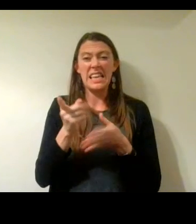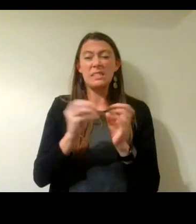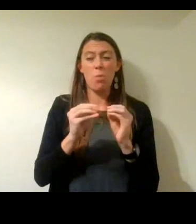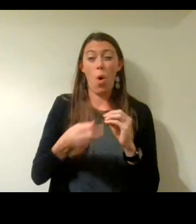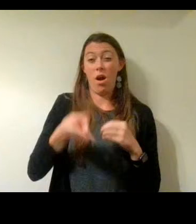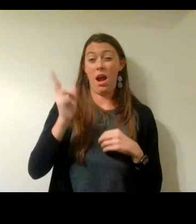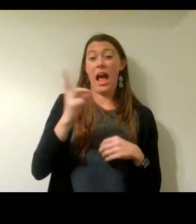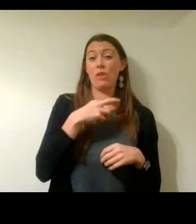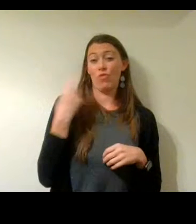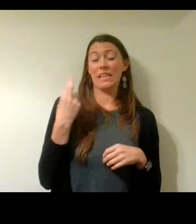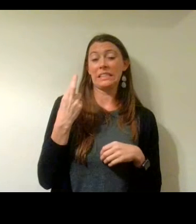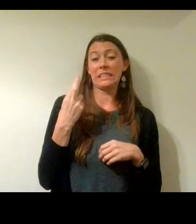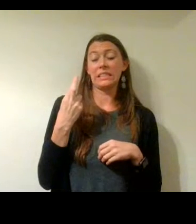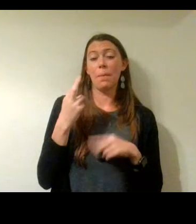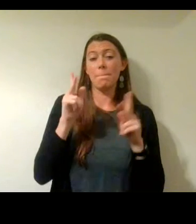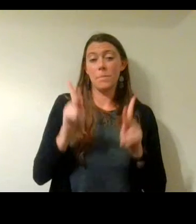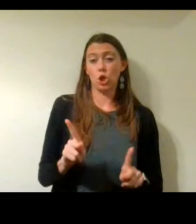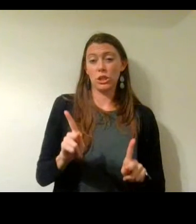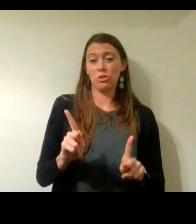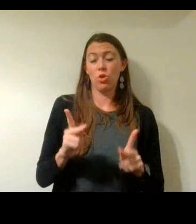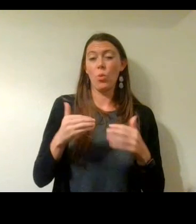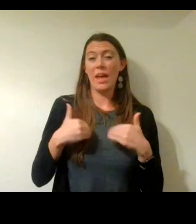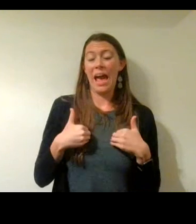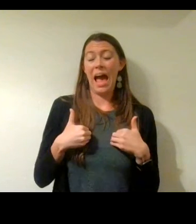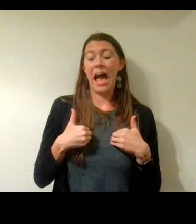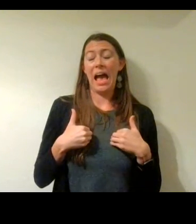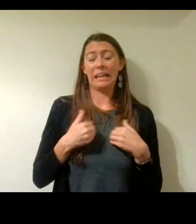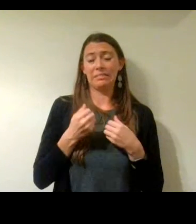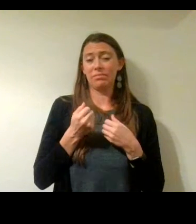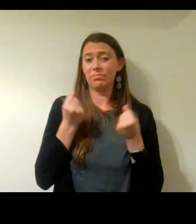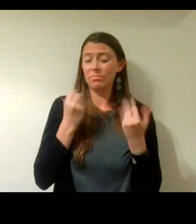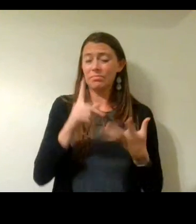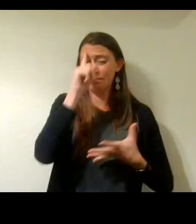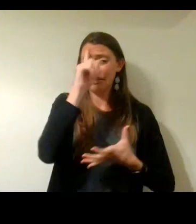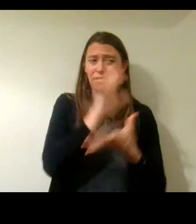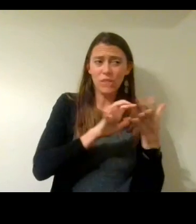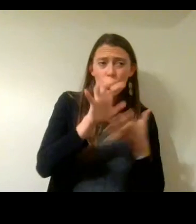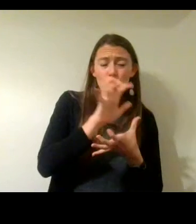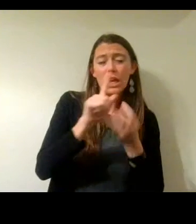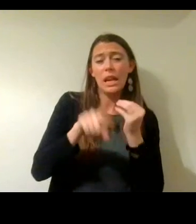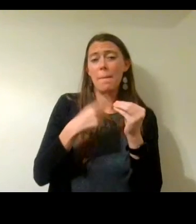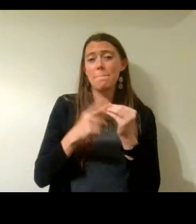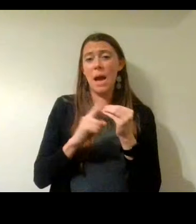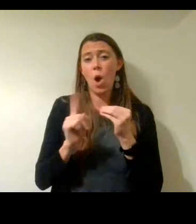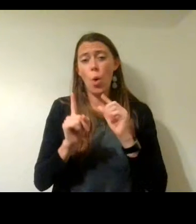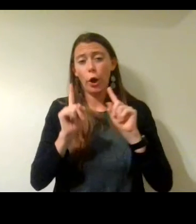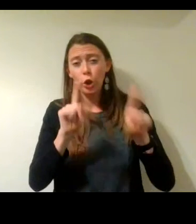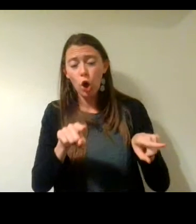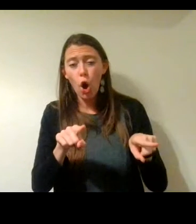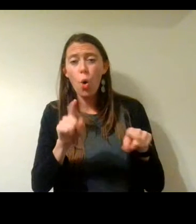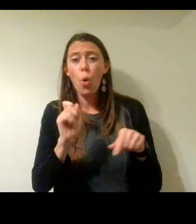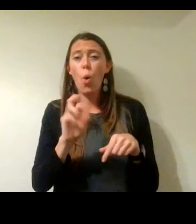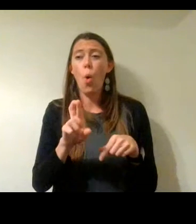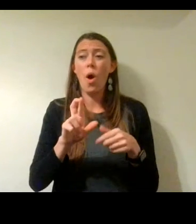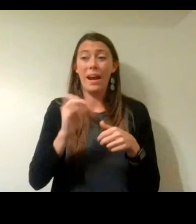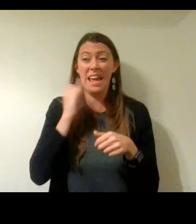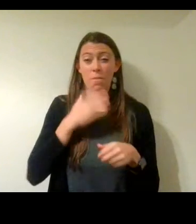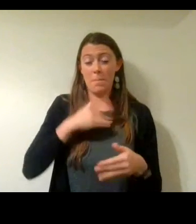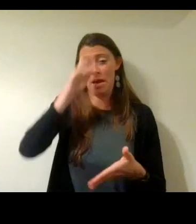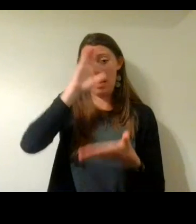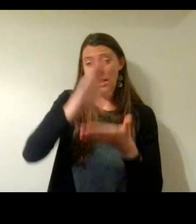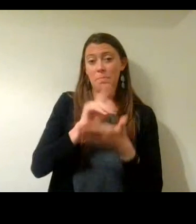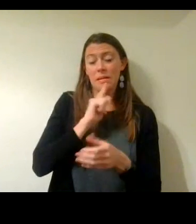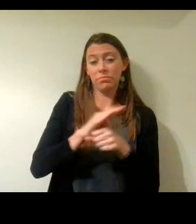there were a number of barriers and a lot of confusion in multiple sites about who is high risk, whether or not